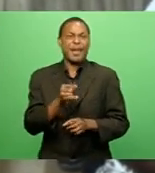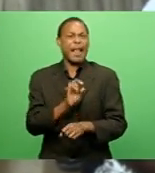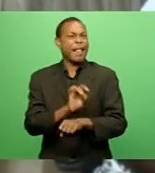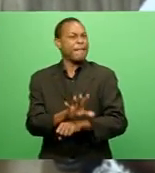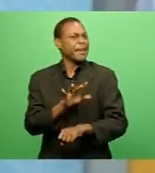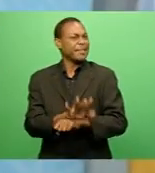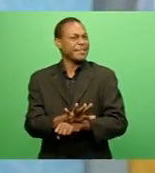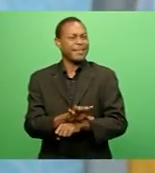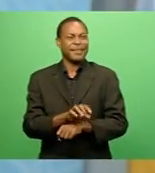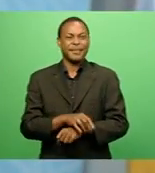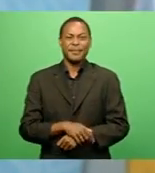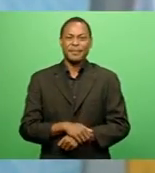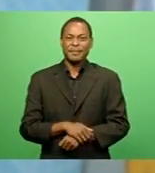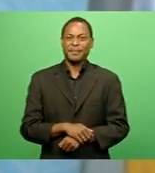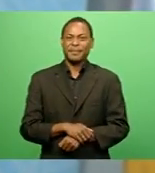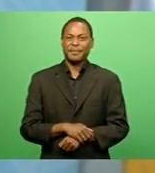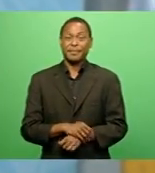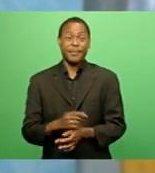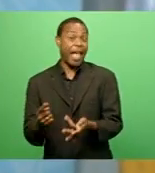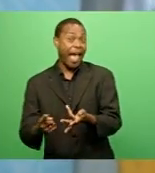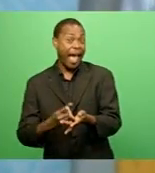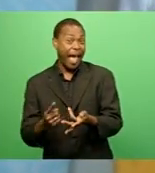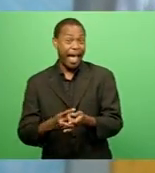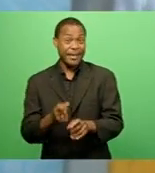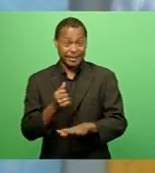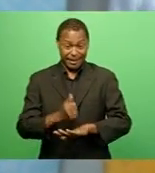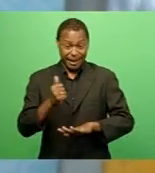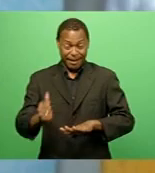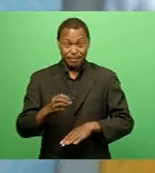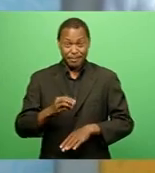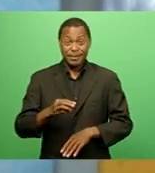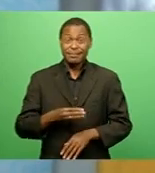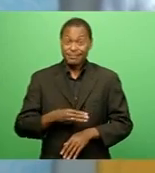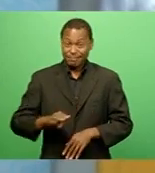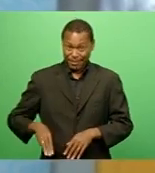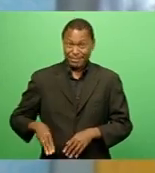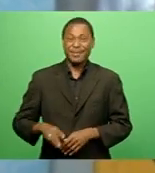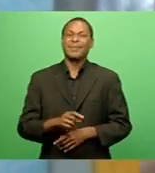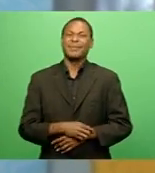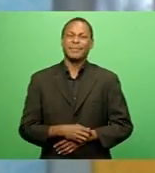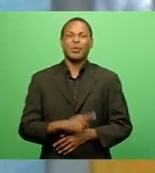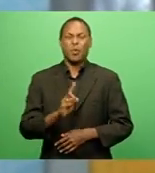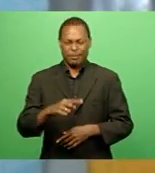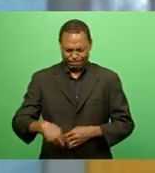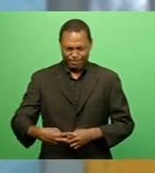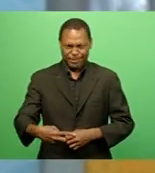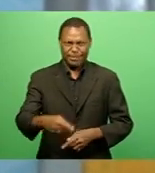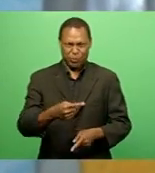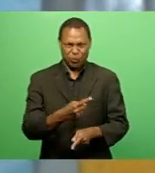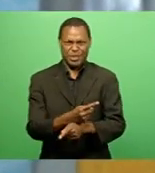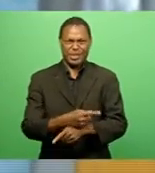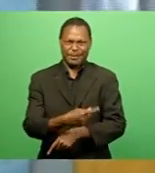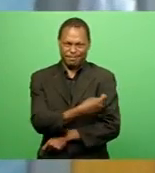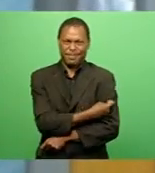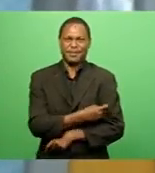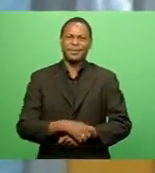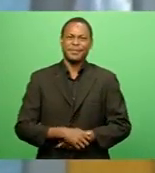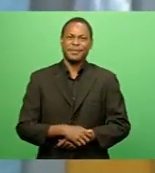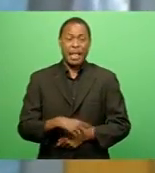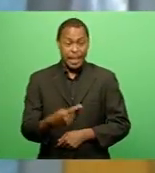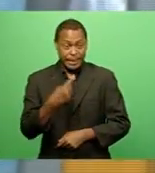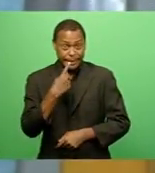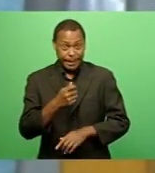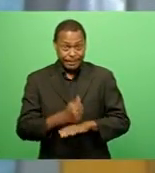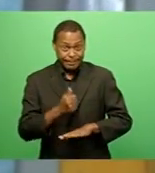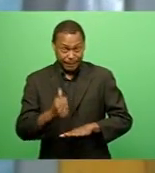Chemesa Tundravu. Other government ministers are expected to get vaccinated in the coming weeks. The ministry has reiterated that the vaccine is safe